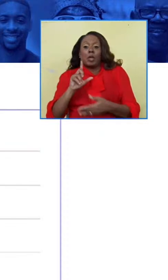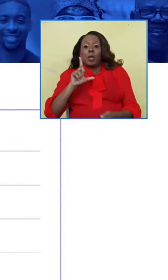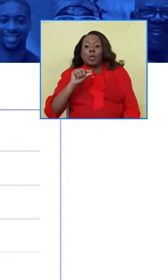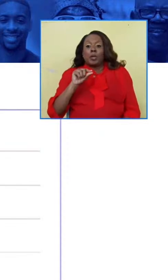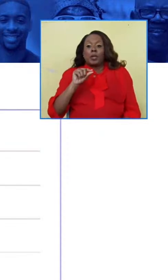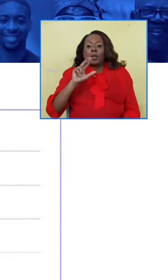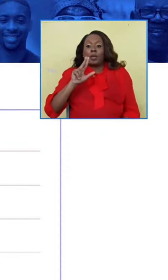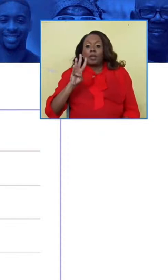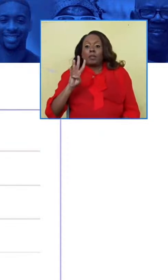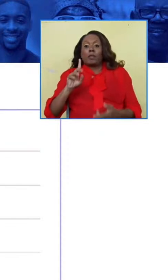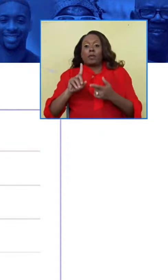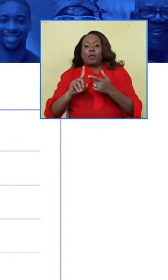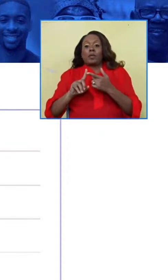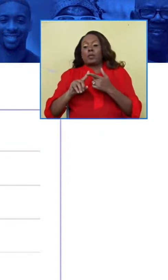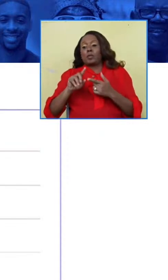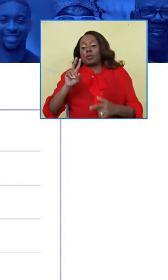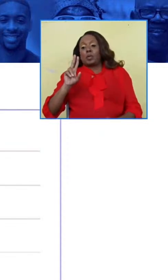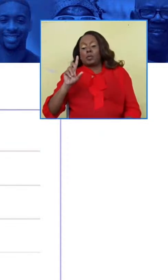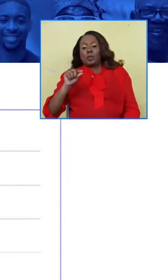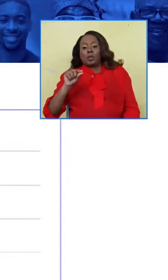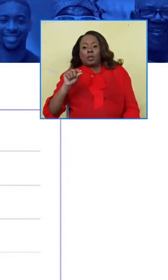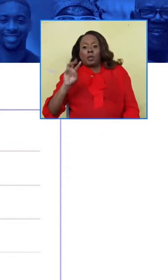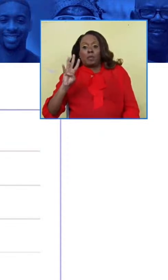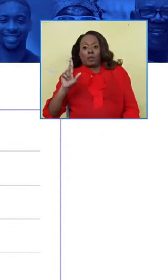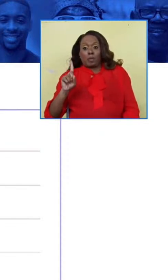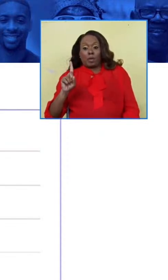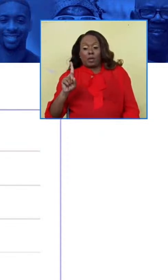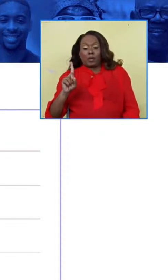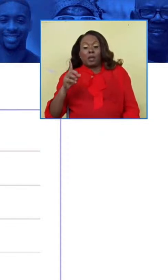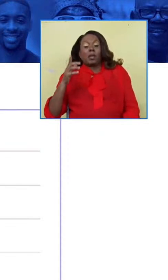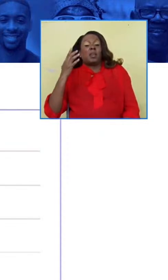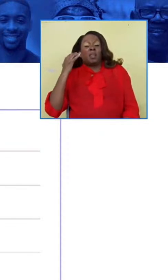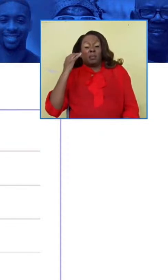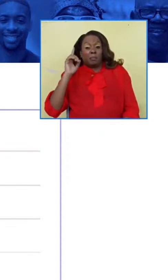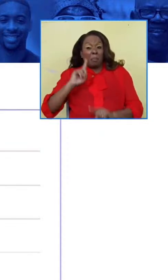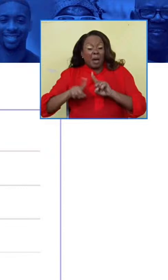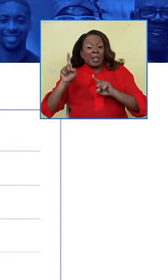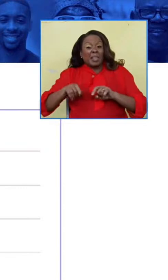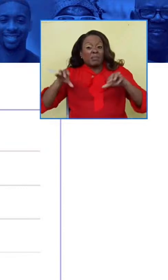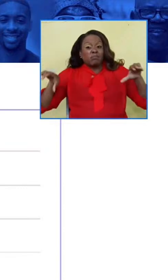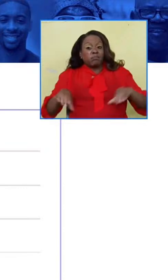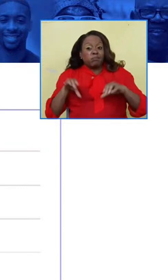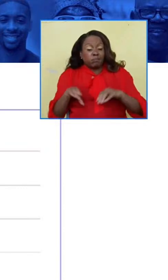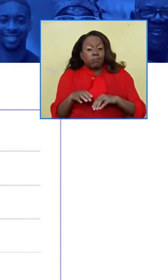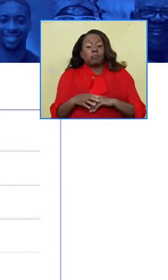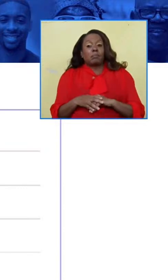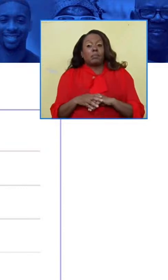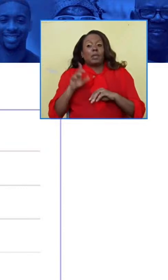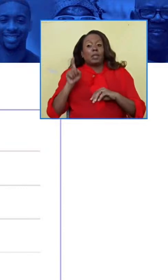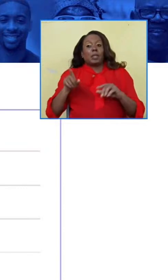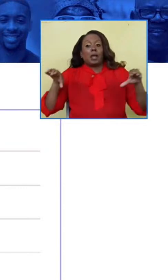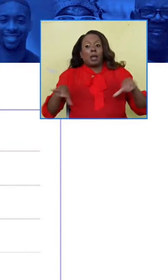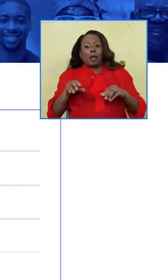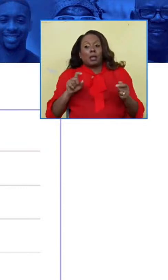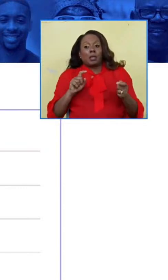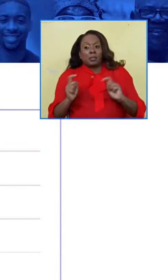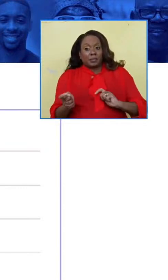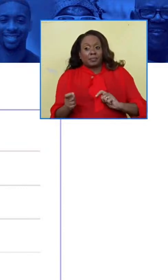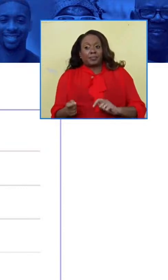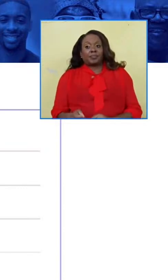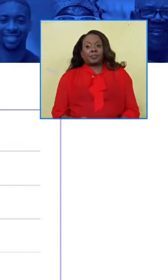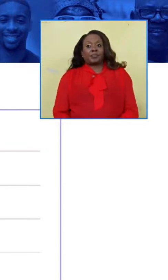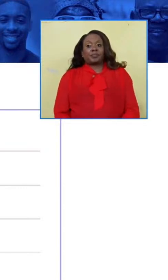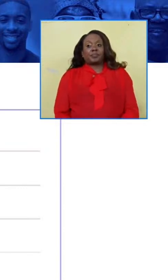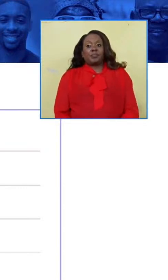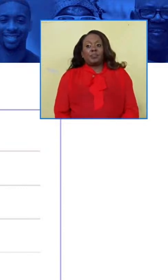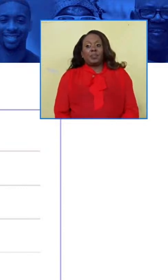2041 if nothing is done. And that's critical to take note of. The projections that the actuary makes is based